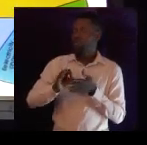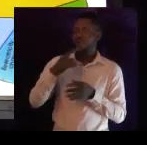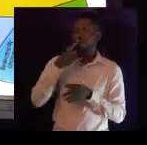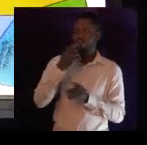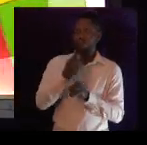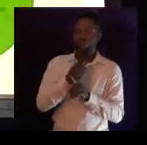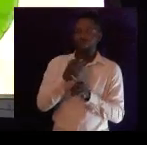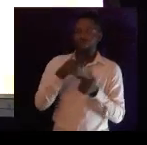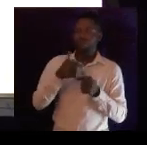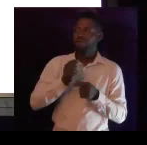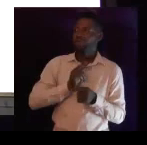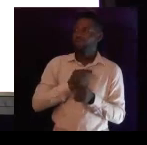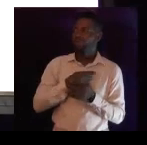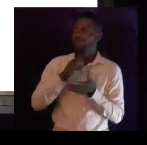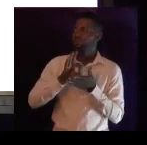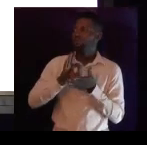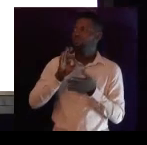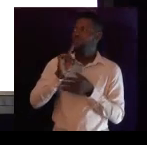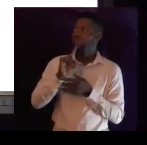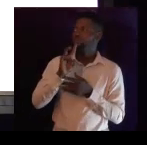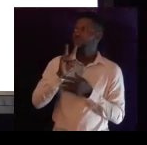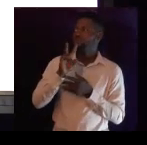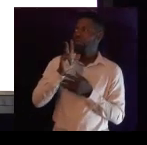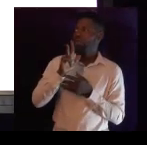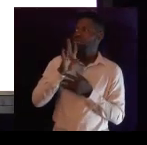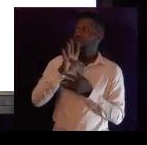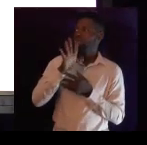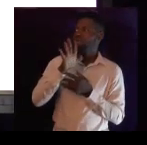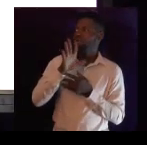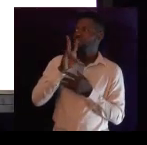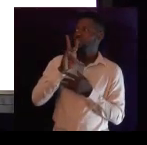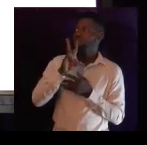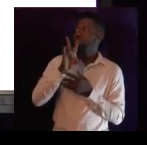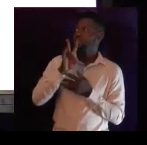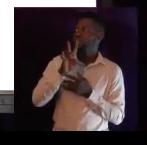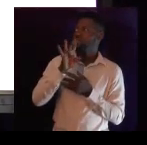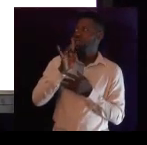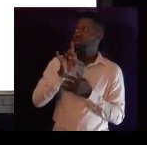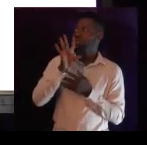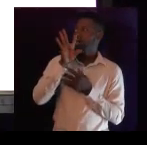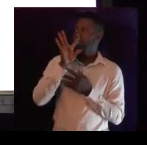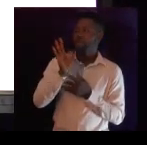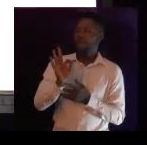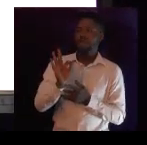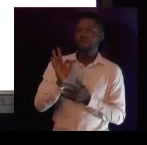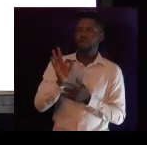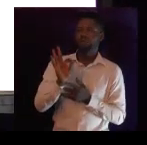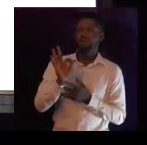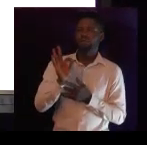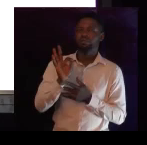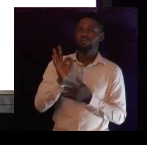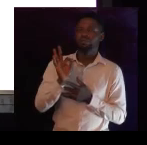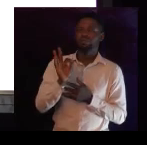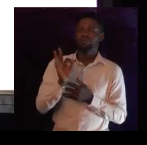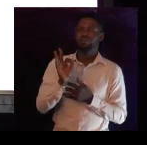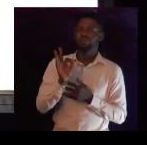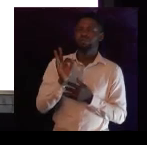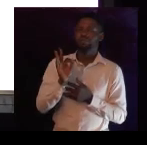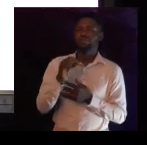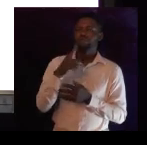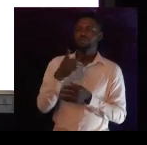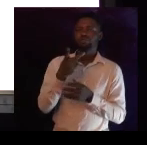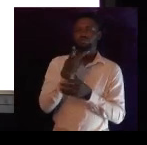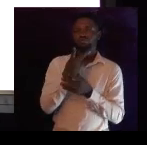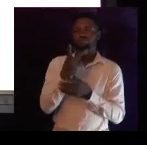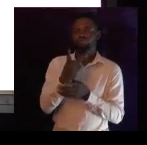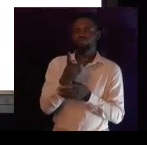For salaries, let's count. 1, 2, 3, 4, 5, 6, 7, 8, and 9. So in the